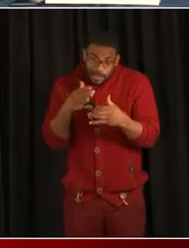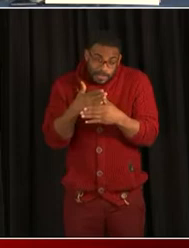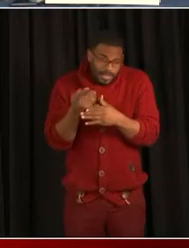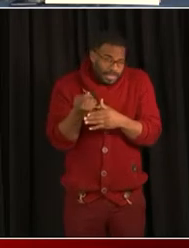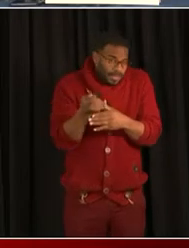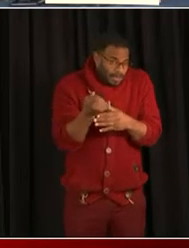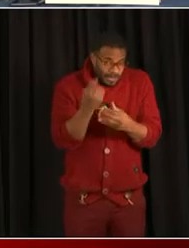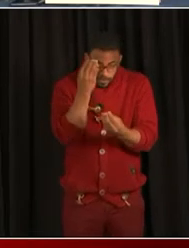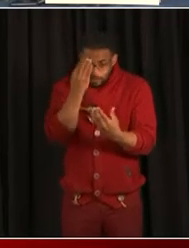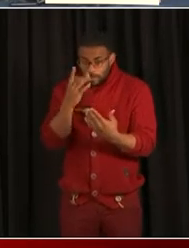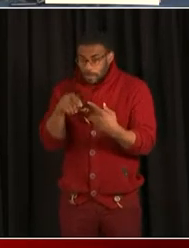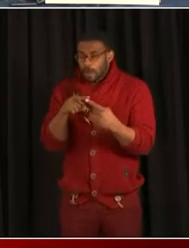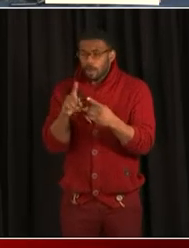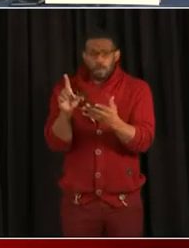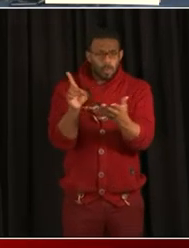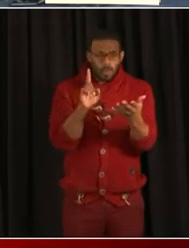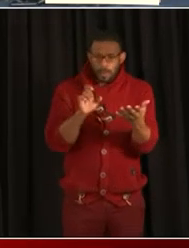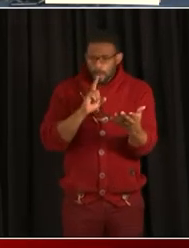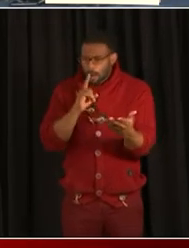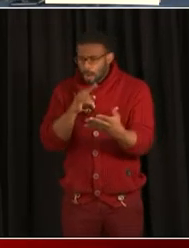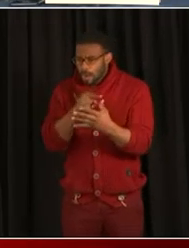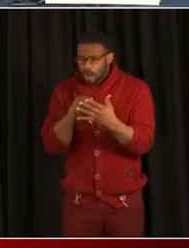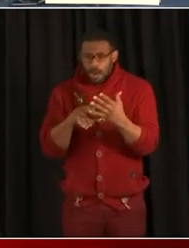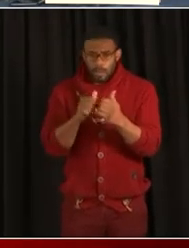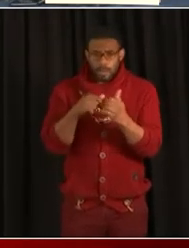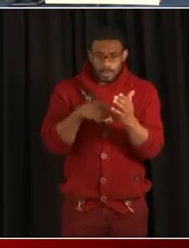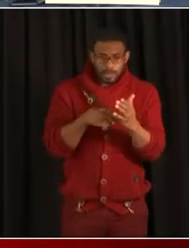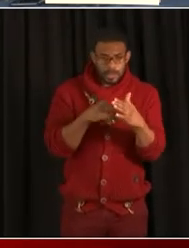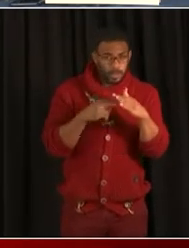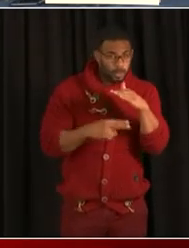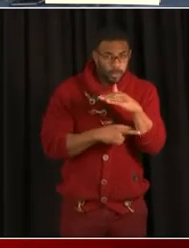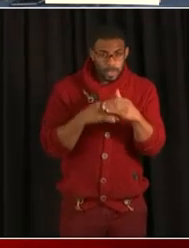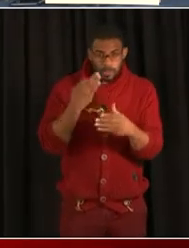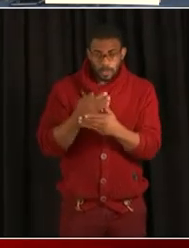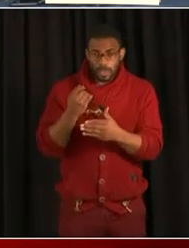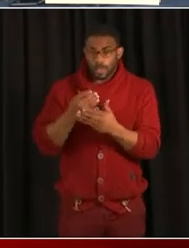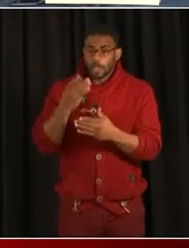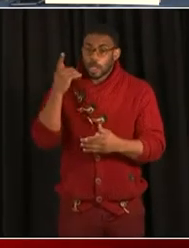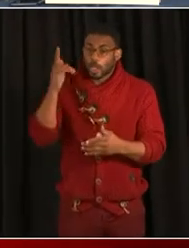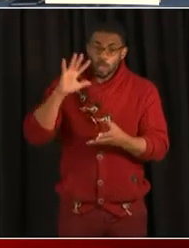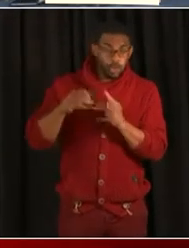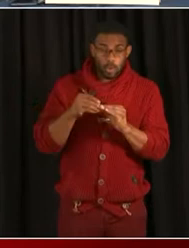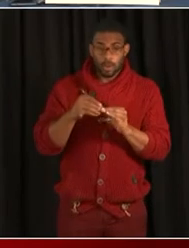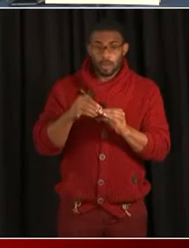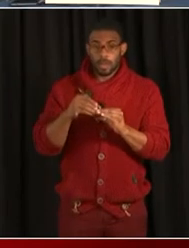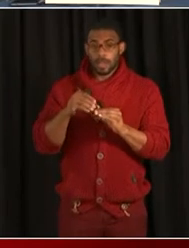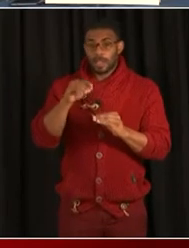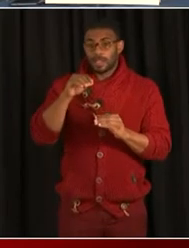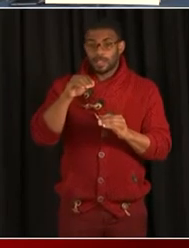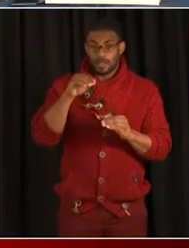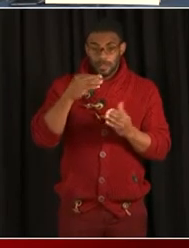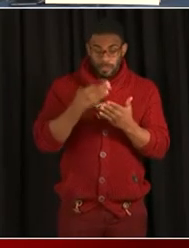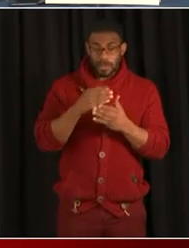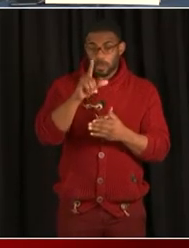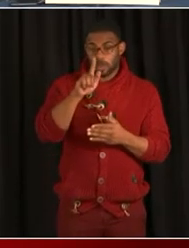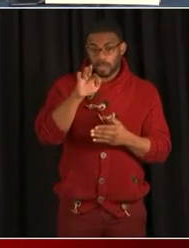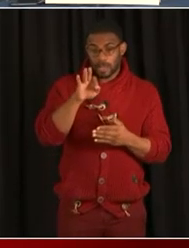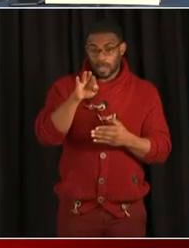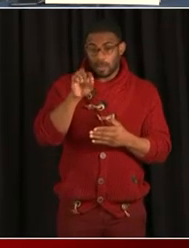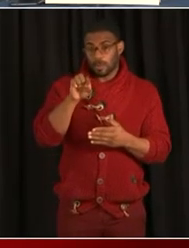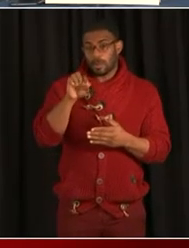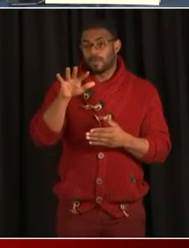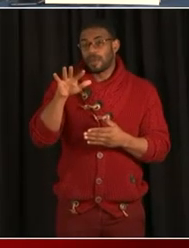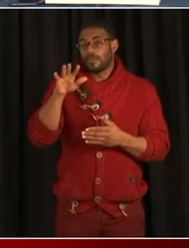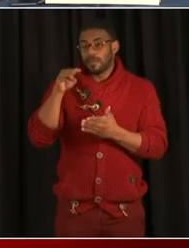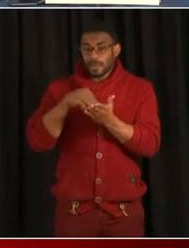like to share a little bit of information about where we are with this bridge fund. This total fund is $29.5 million